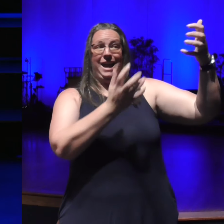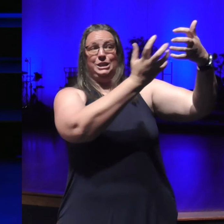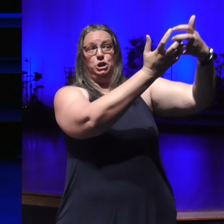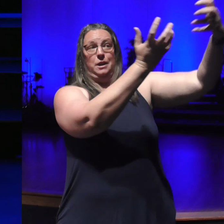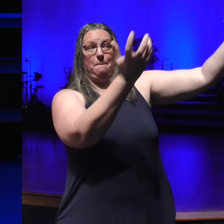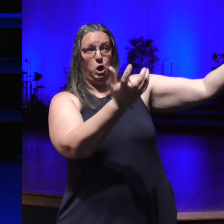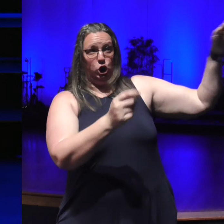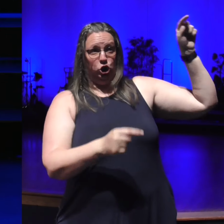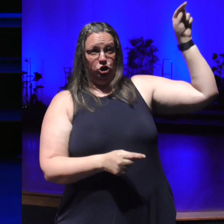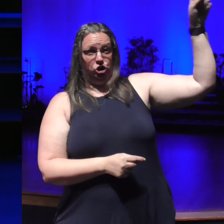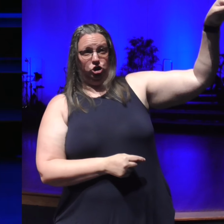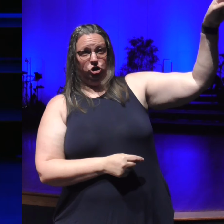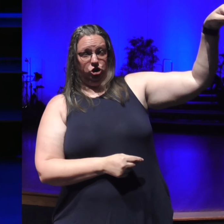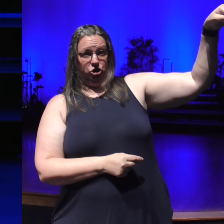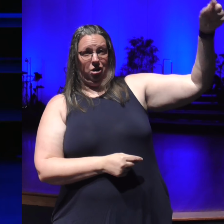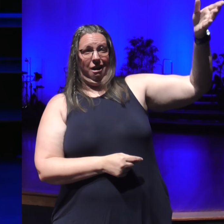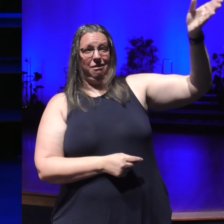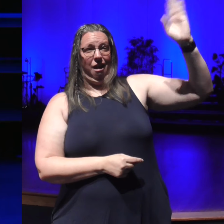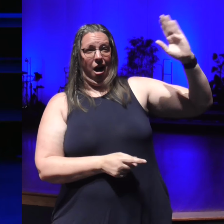of judgment?